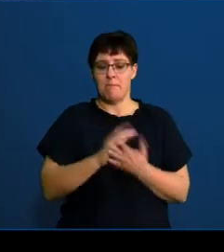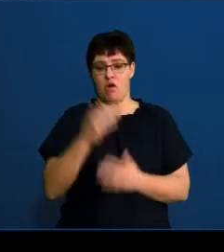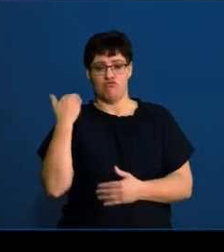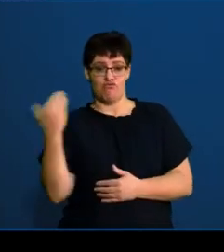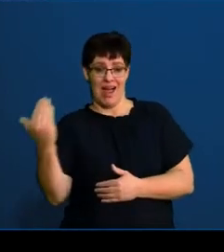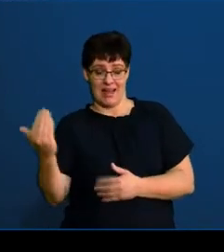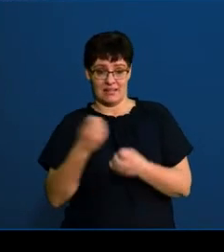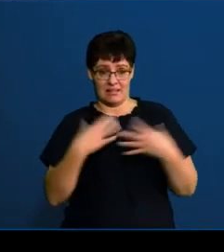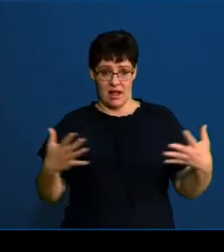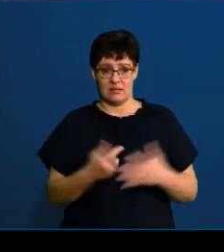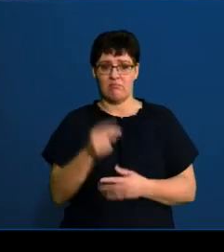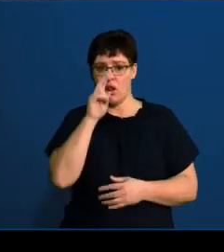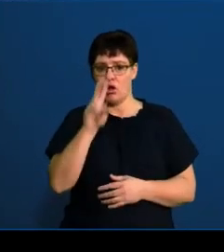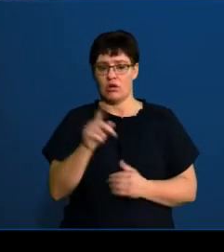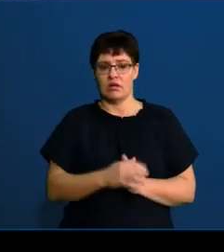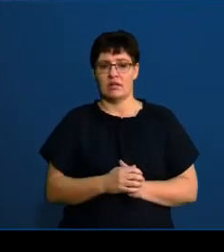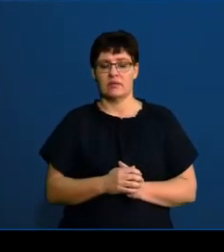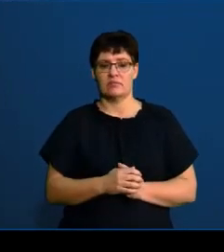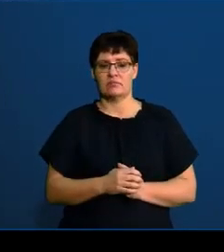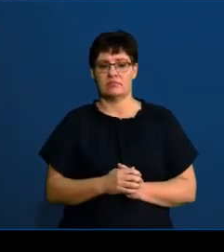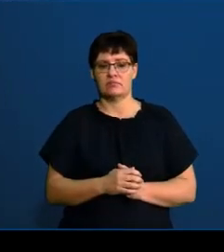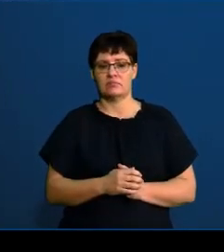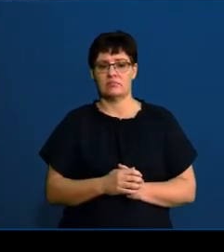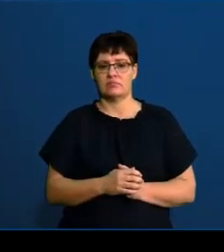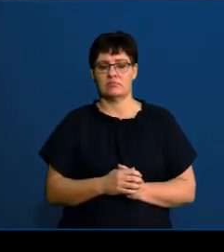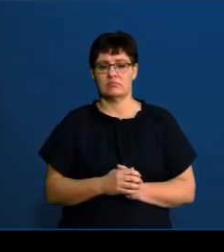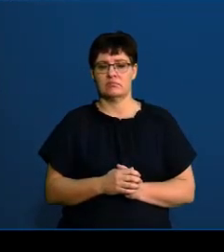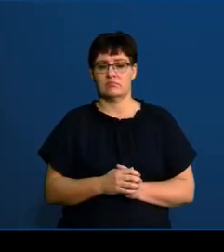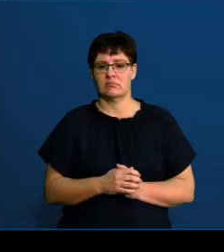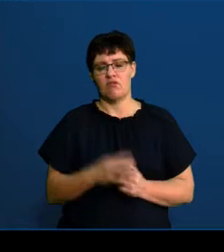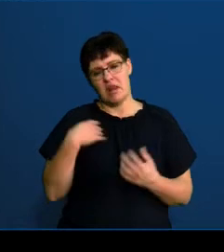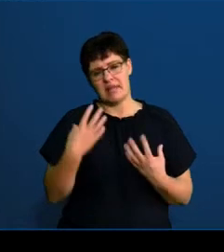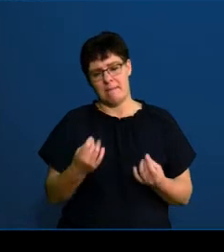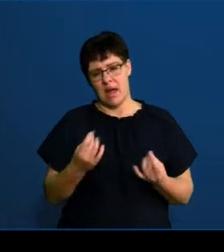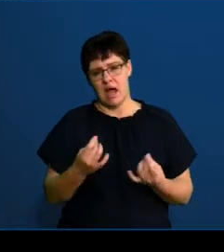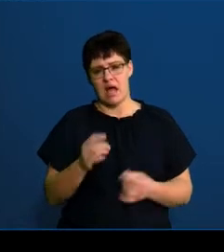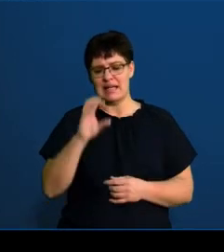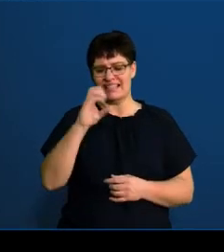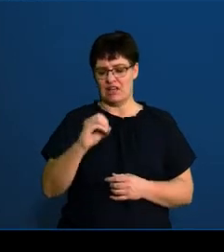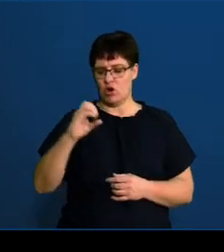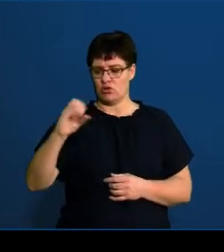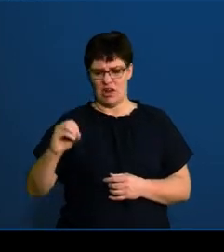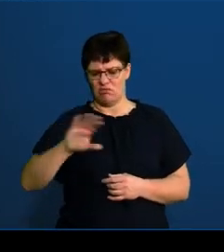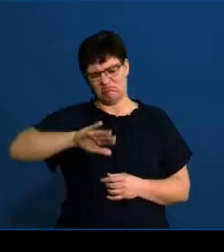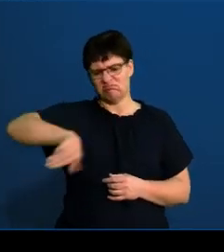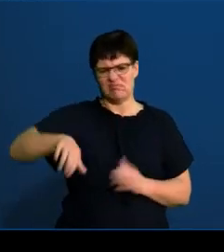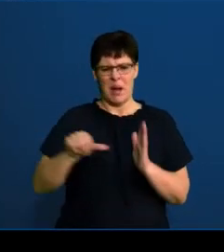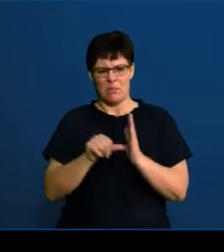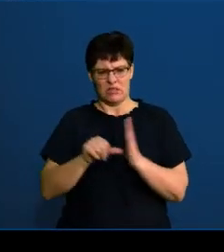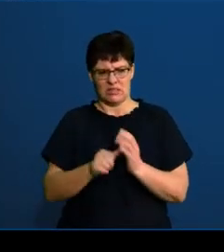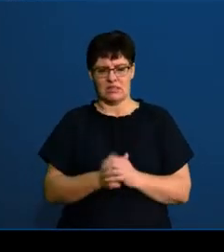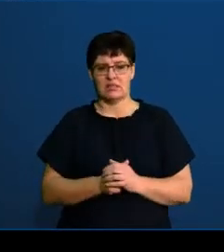I look at this number and I'm going to see that, well, if I'm dealing with numbers, my 2 zeros aren't going to be important. In fact, I'm going to rewrite